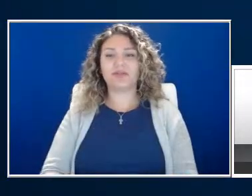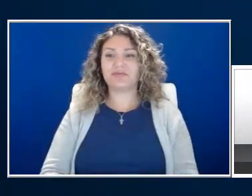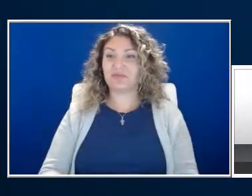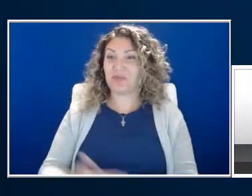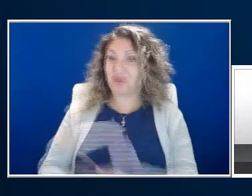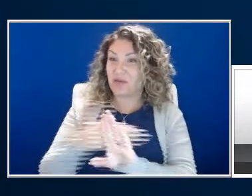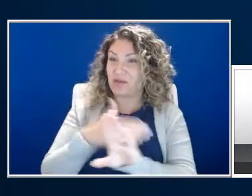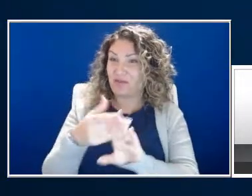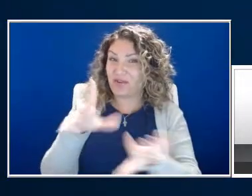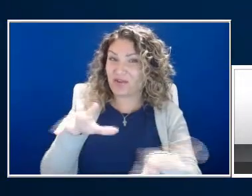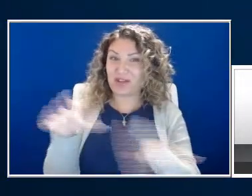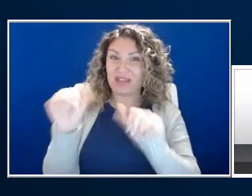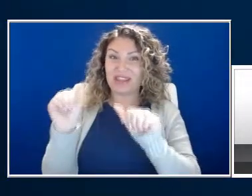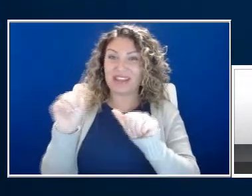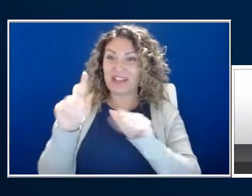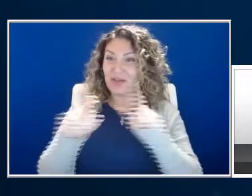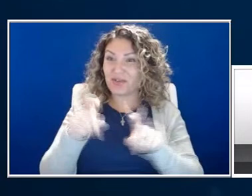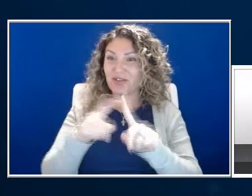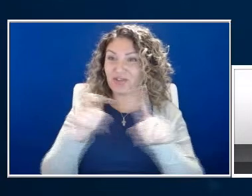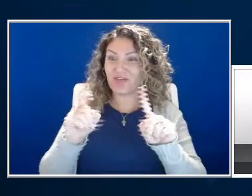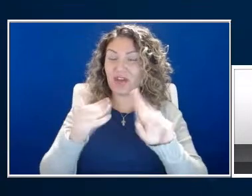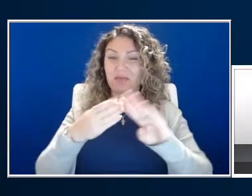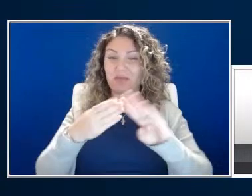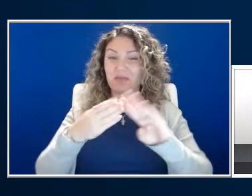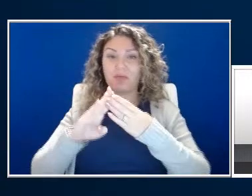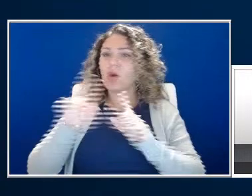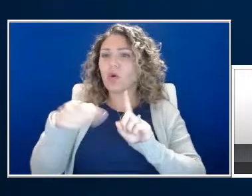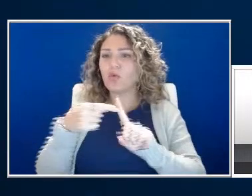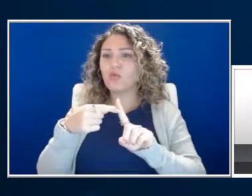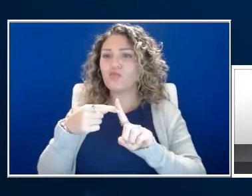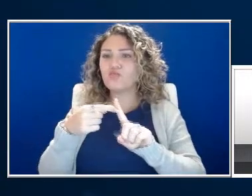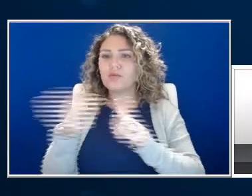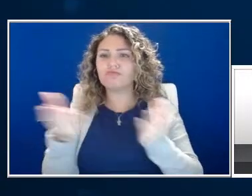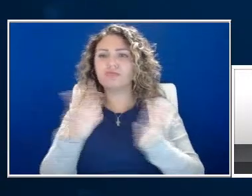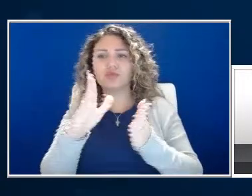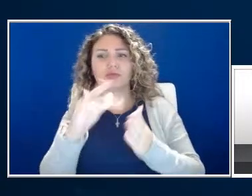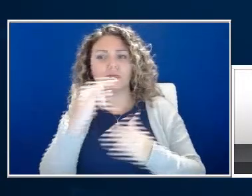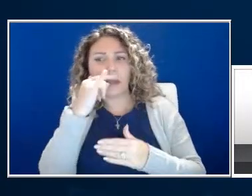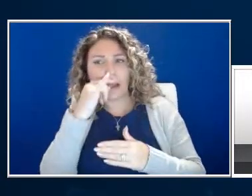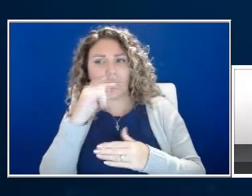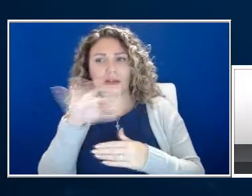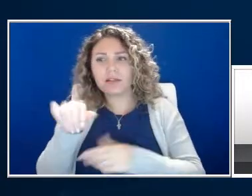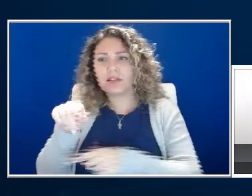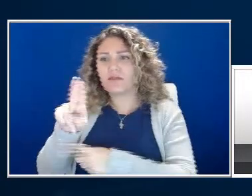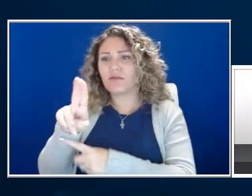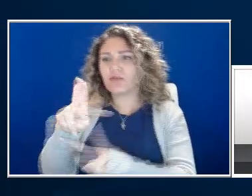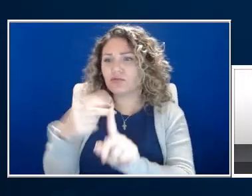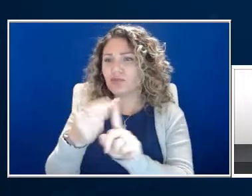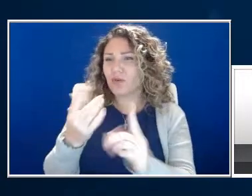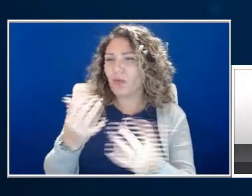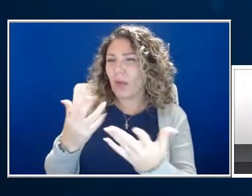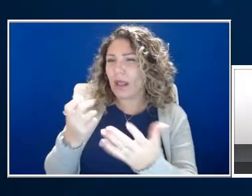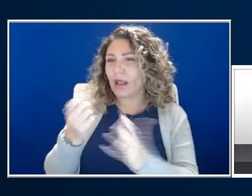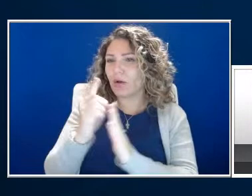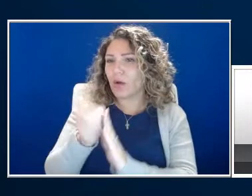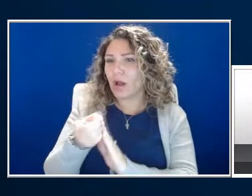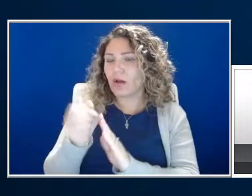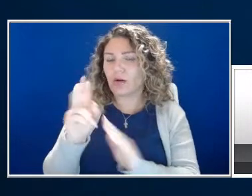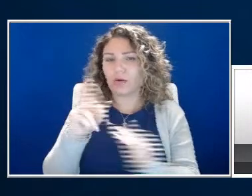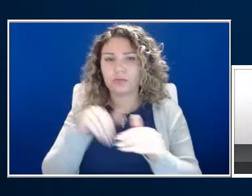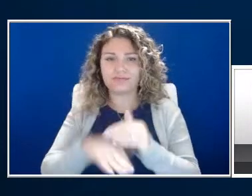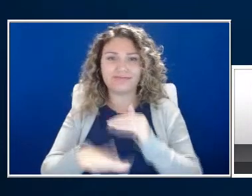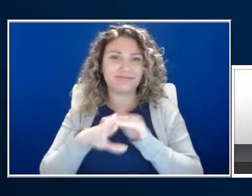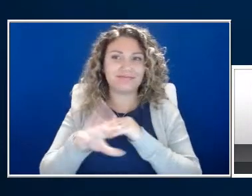get this question from our community, when should we be taking our kids to get their flu shots? Do we wait a little bit, or when we walk into